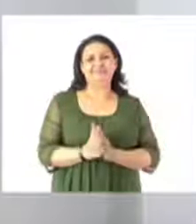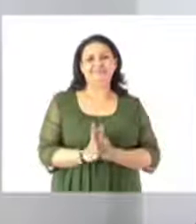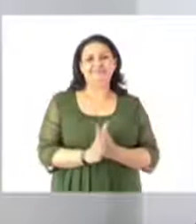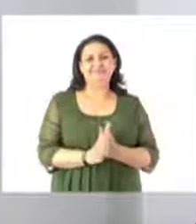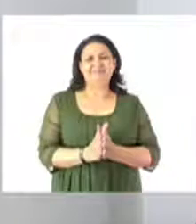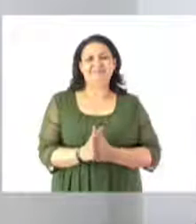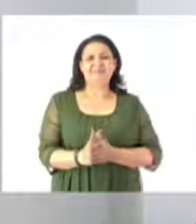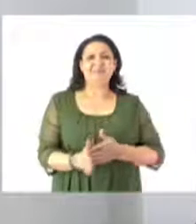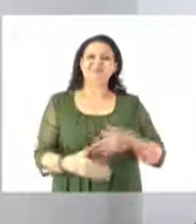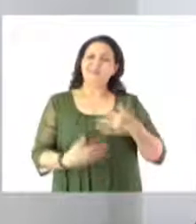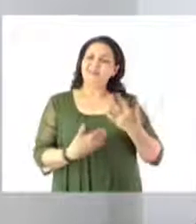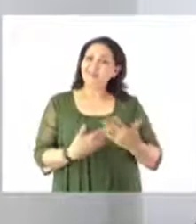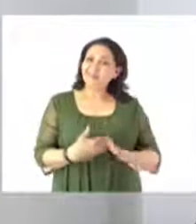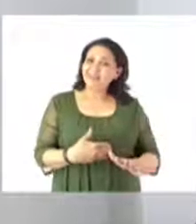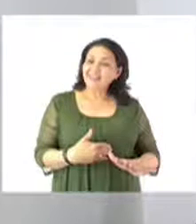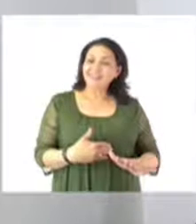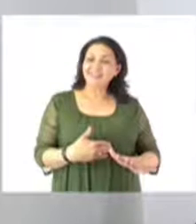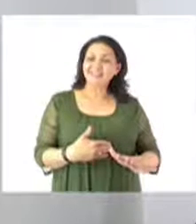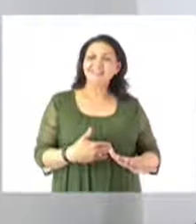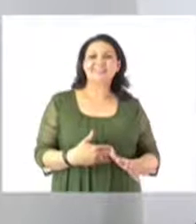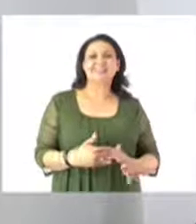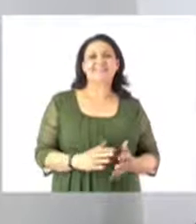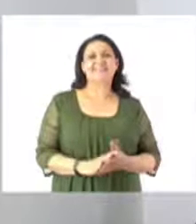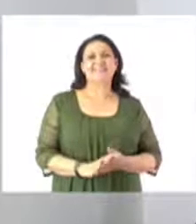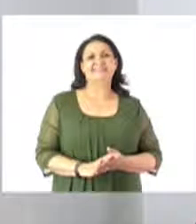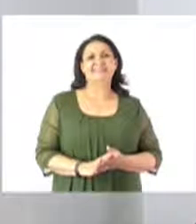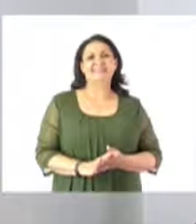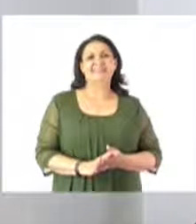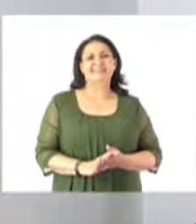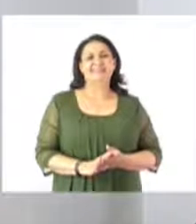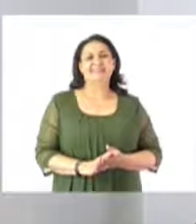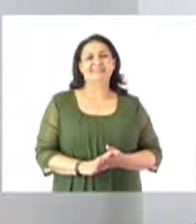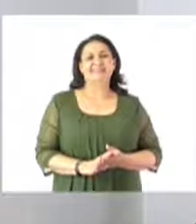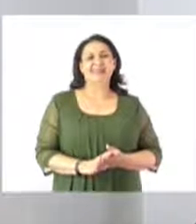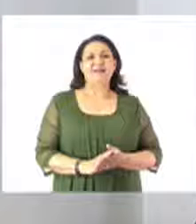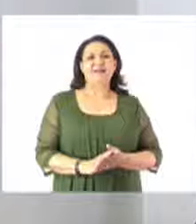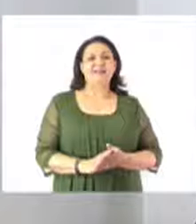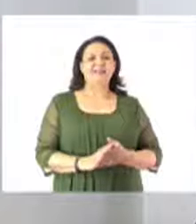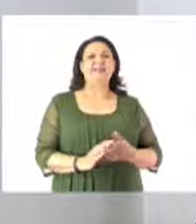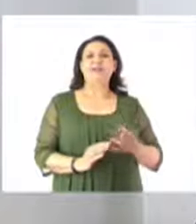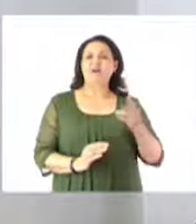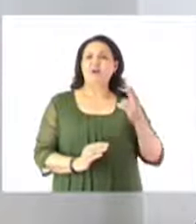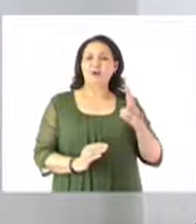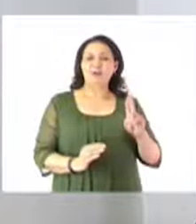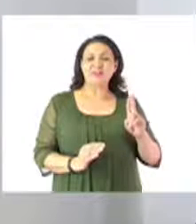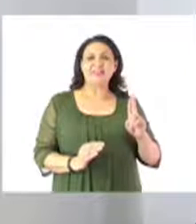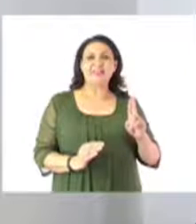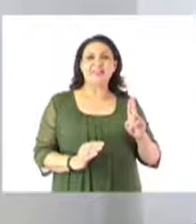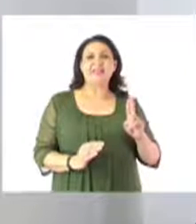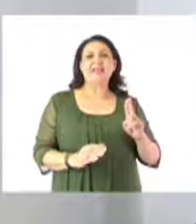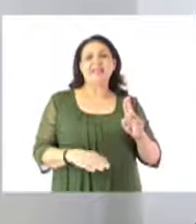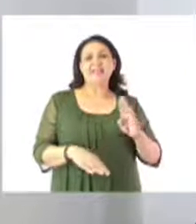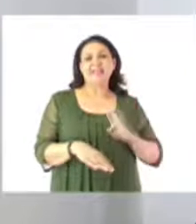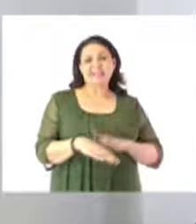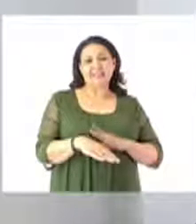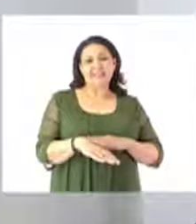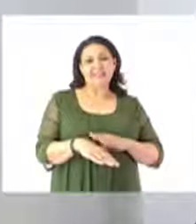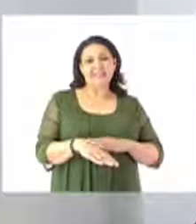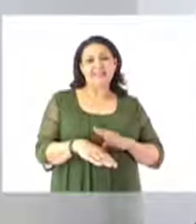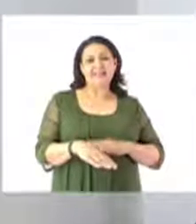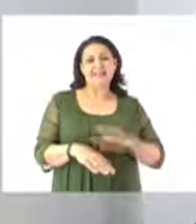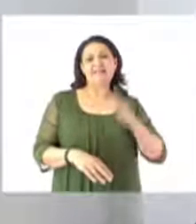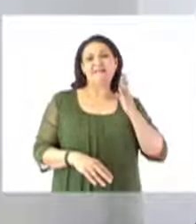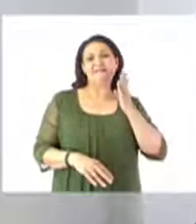Once we have done this, we have to make sure and avoid touching our face. We have to avoid touching our eyes,